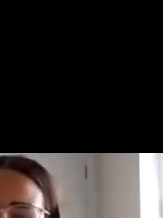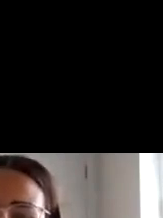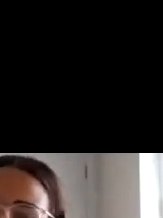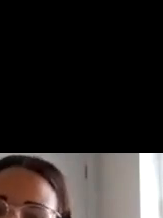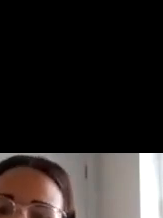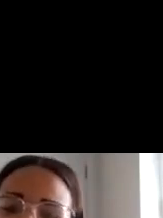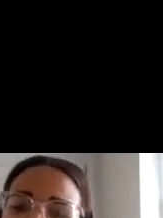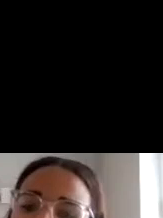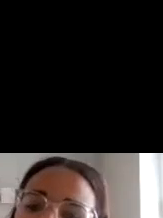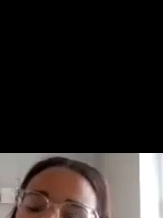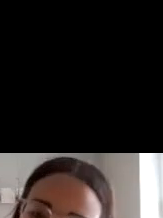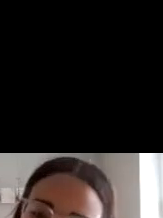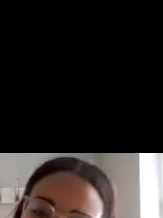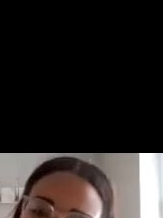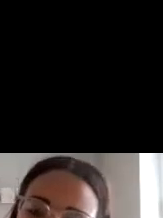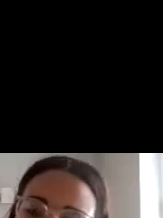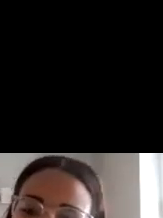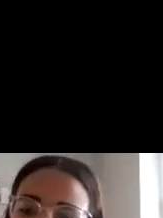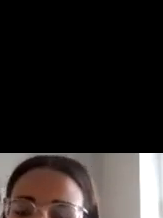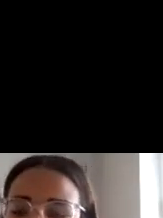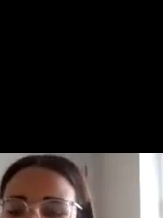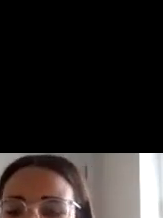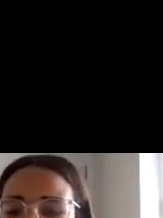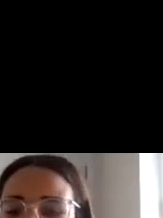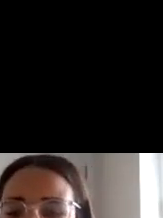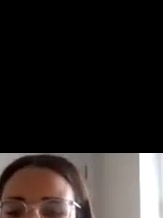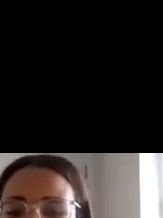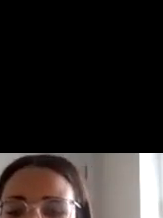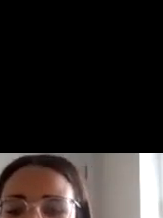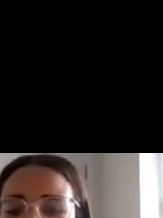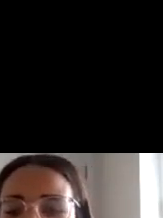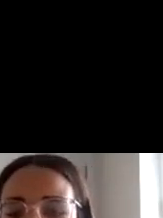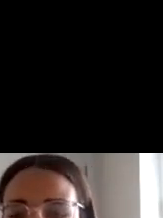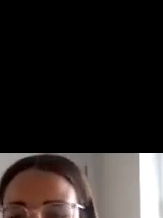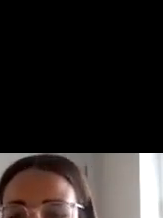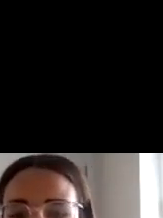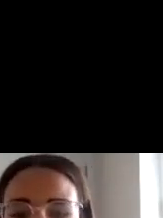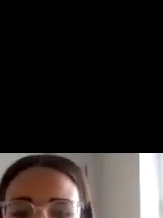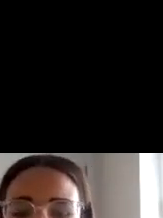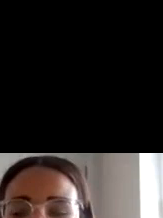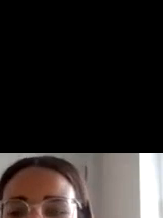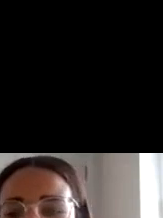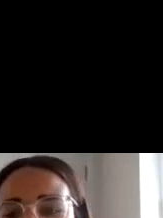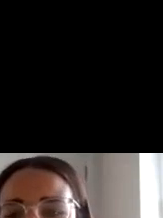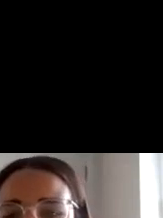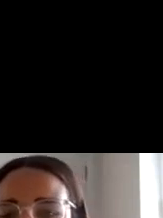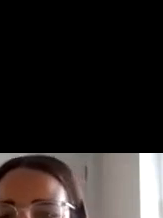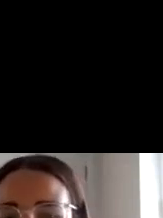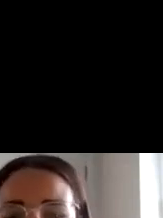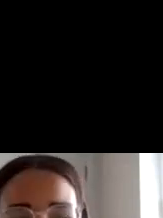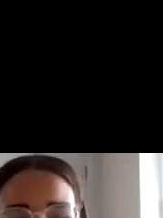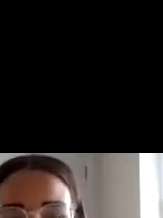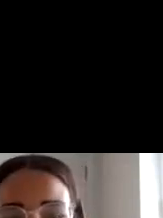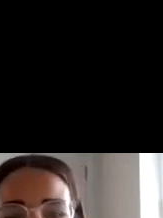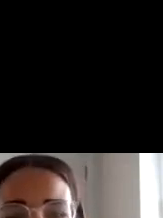we also have Sally, who is an education and therapy assistant, and I'll let you tell them a little bit more about themselves in a